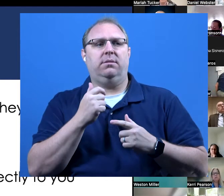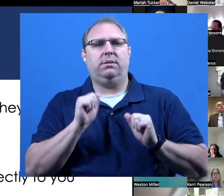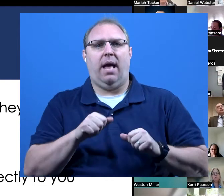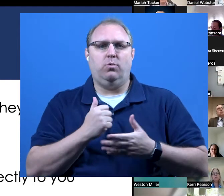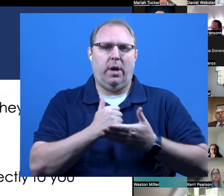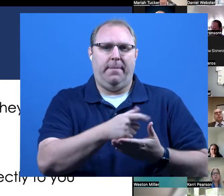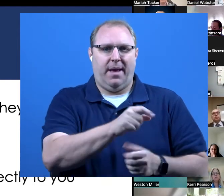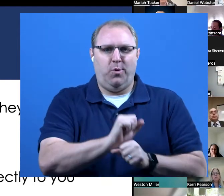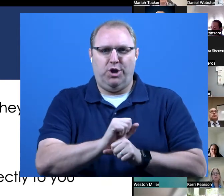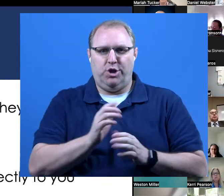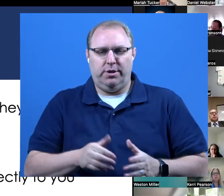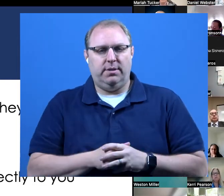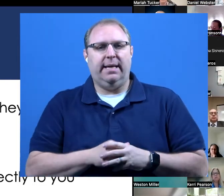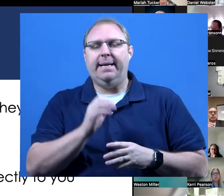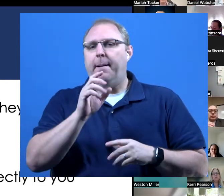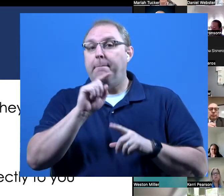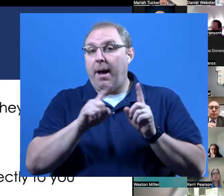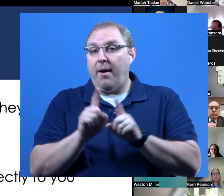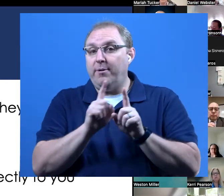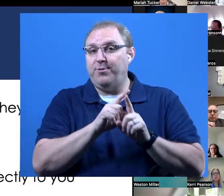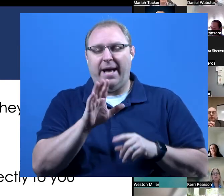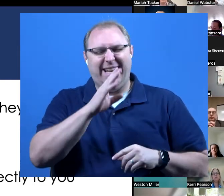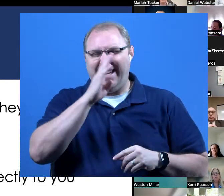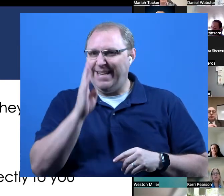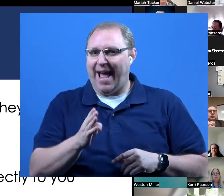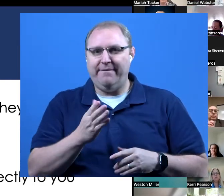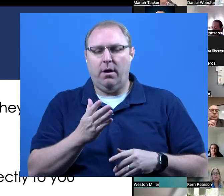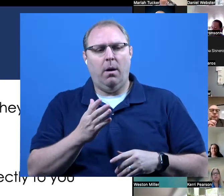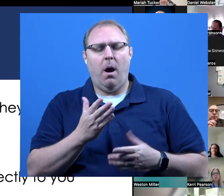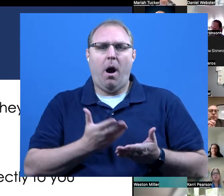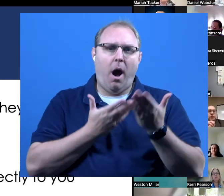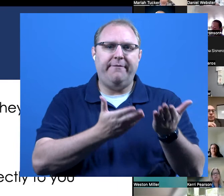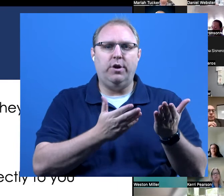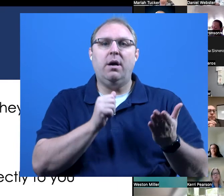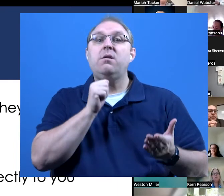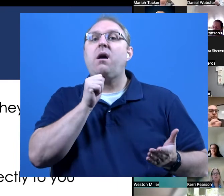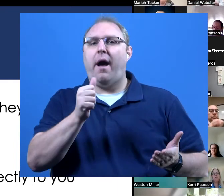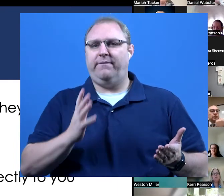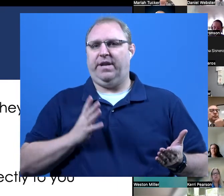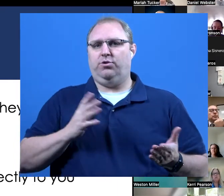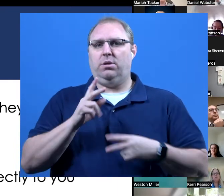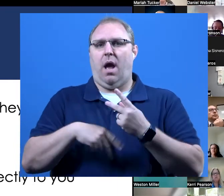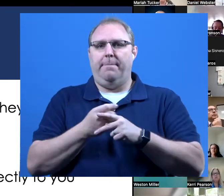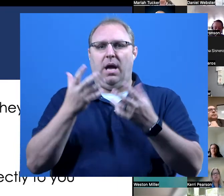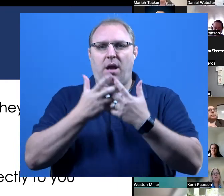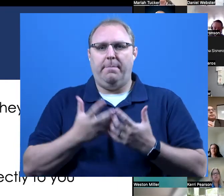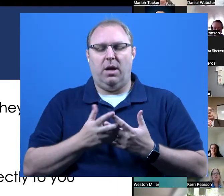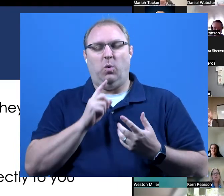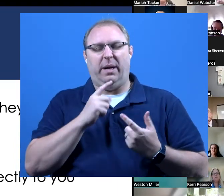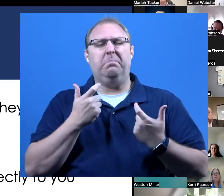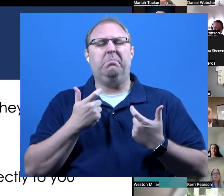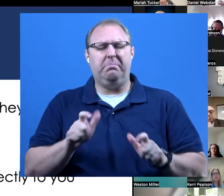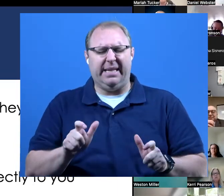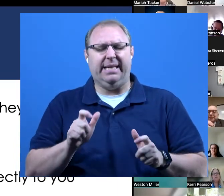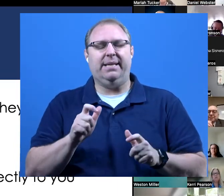deal. We have this often, we've heard of these situations oftentimes where a supervisor, in trying to show